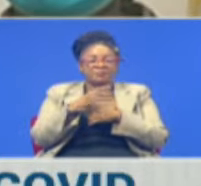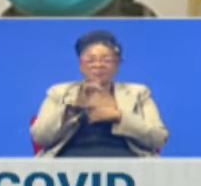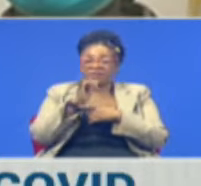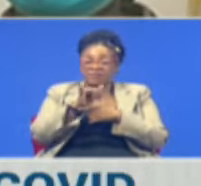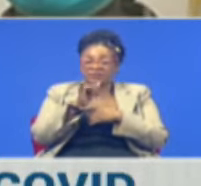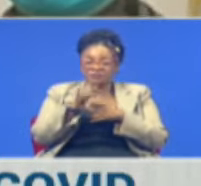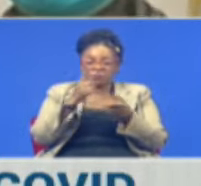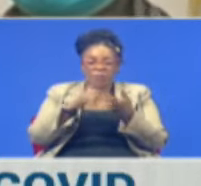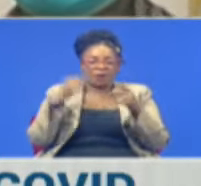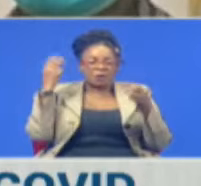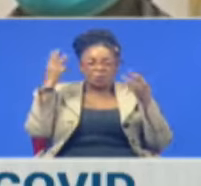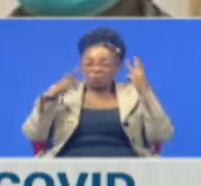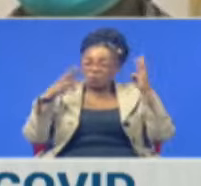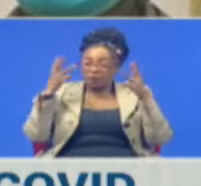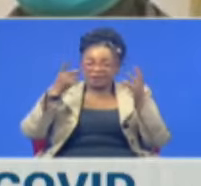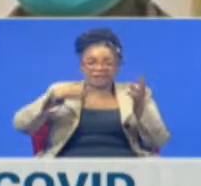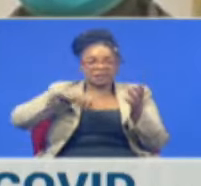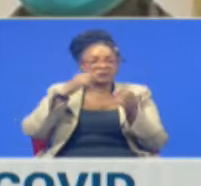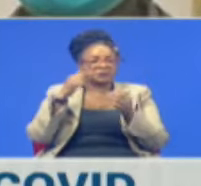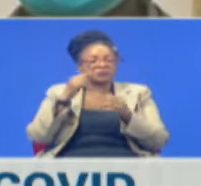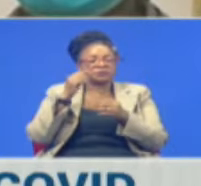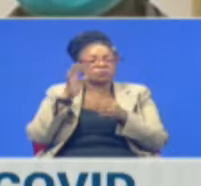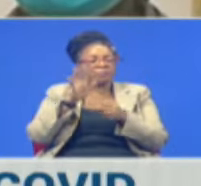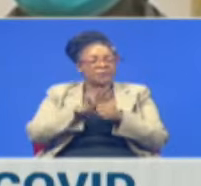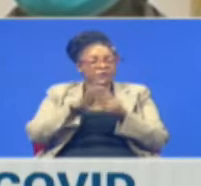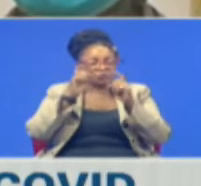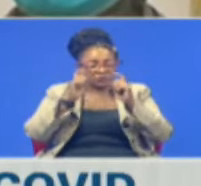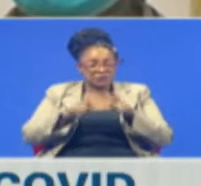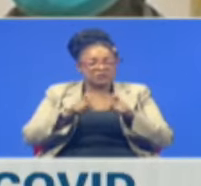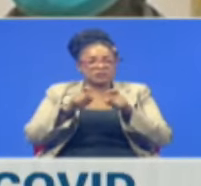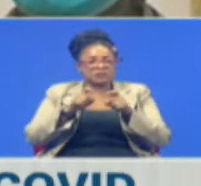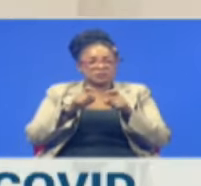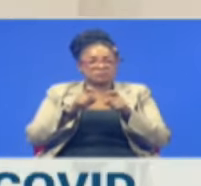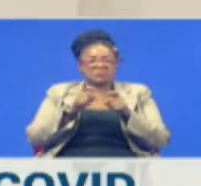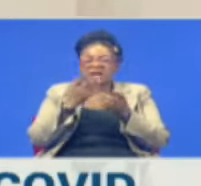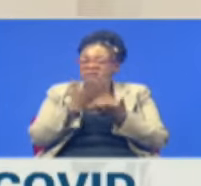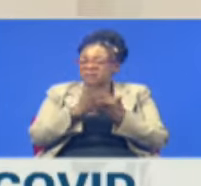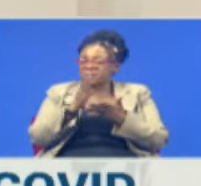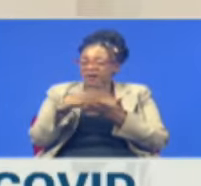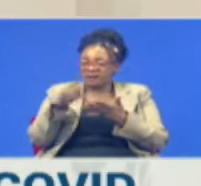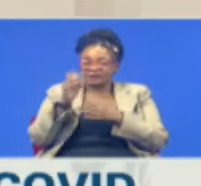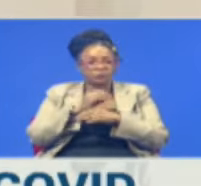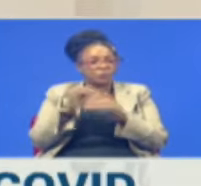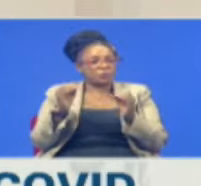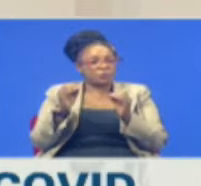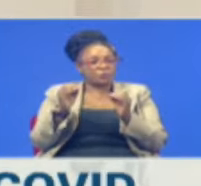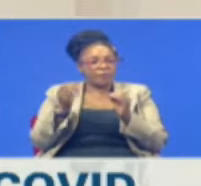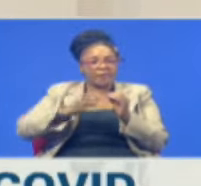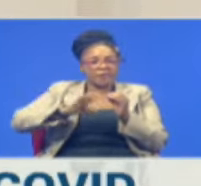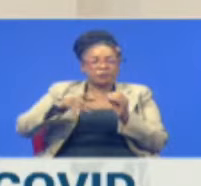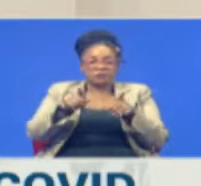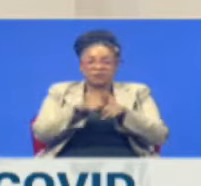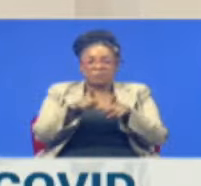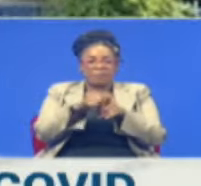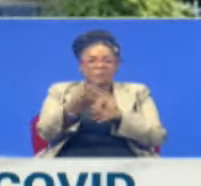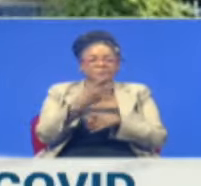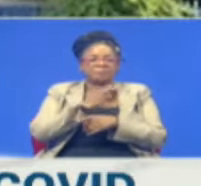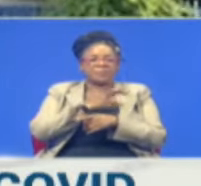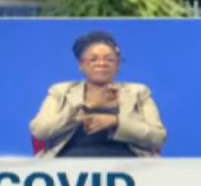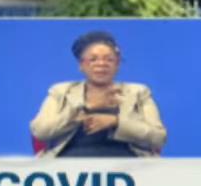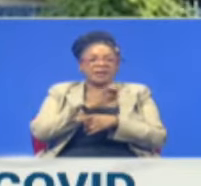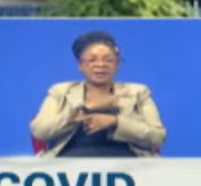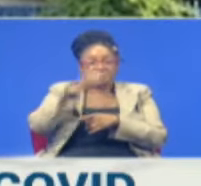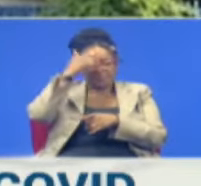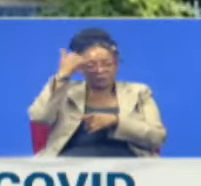is worrying us, that we need to watch out. Something is not right. The county is also in panic because of the